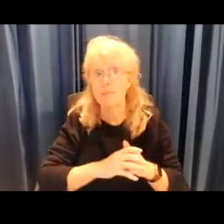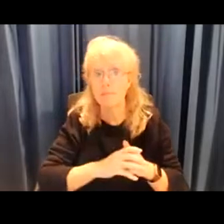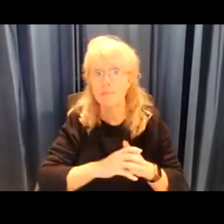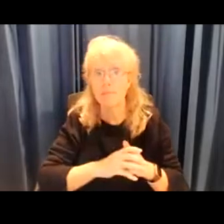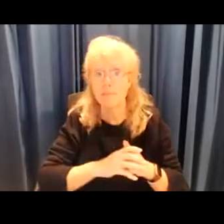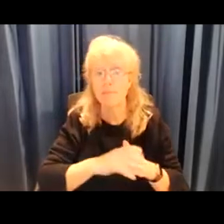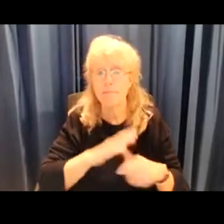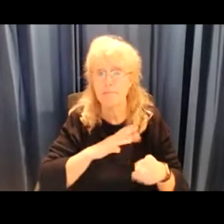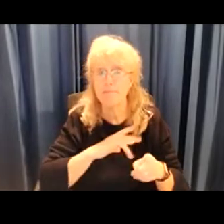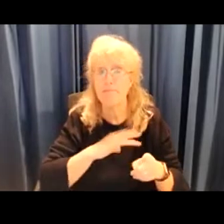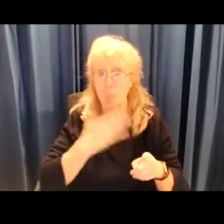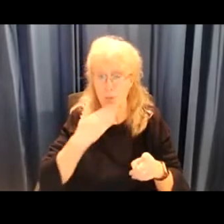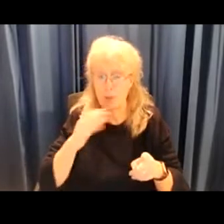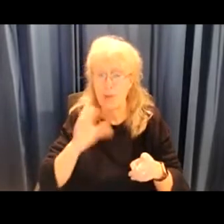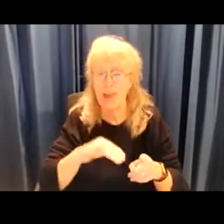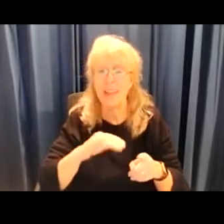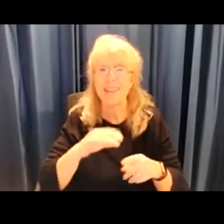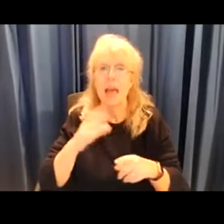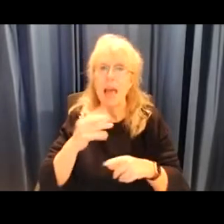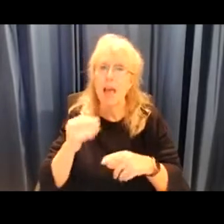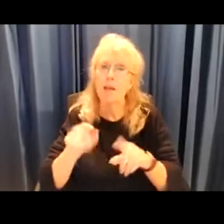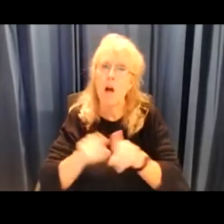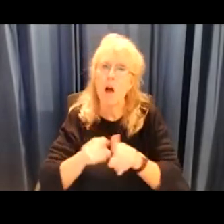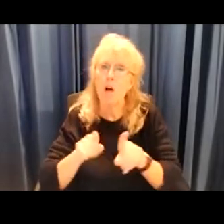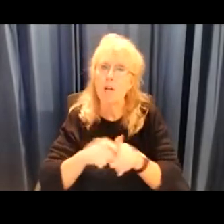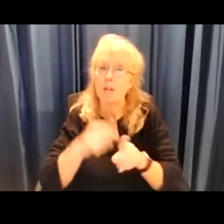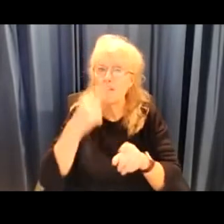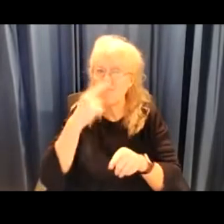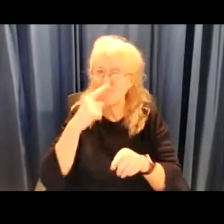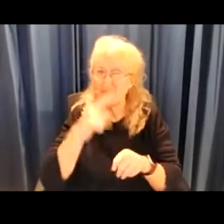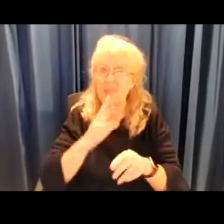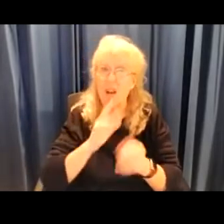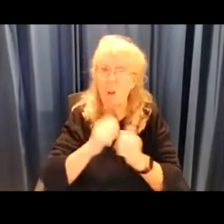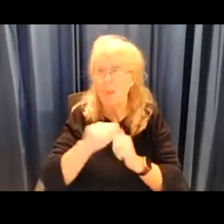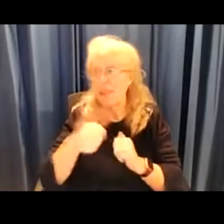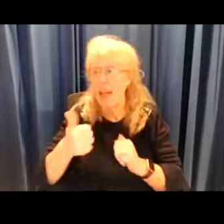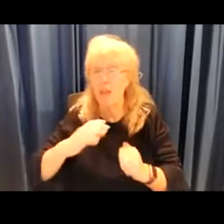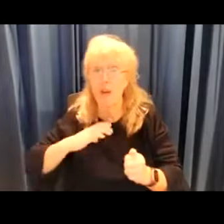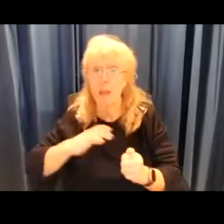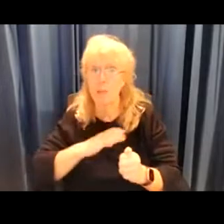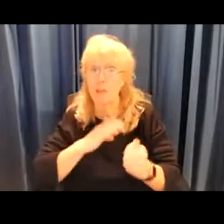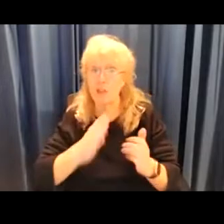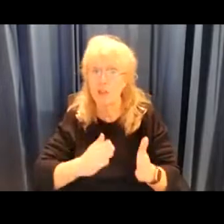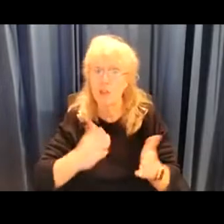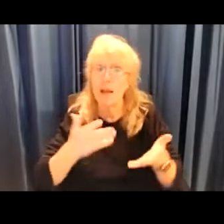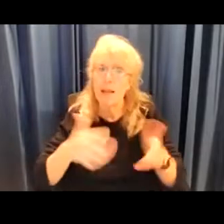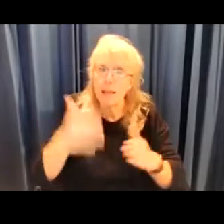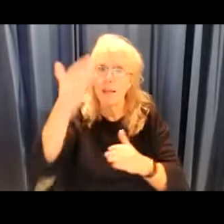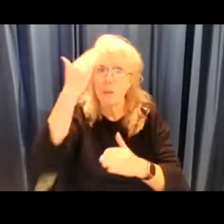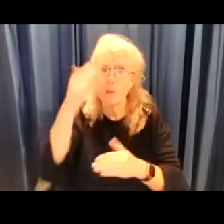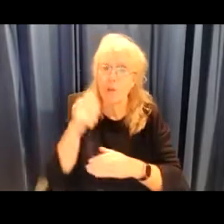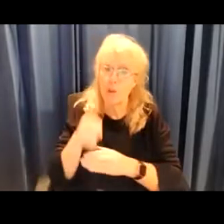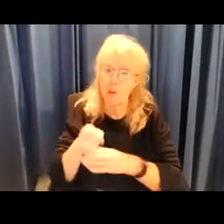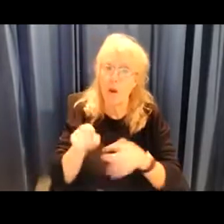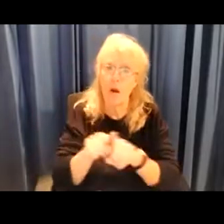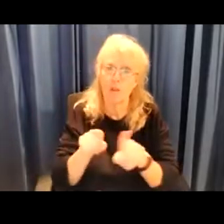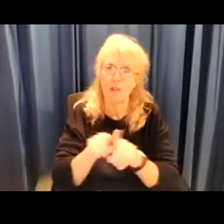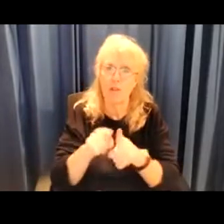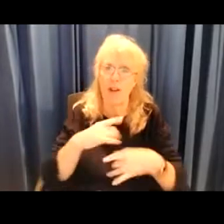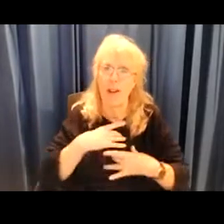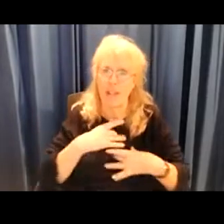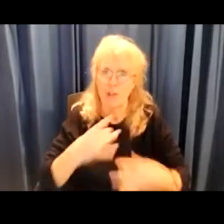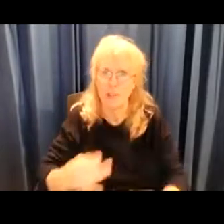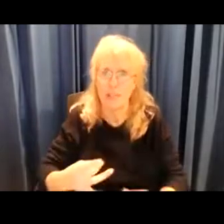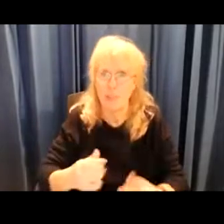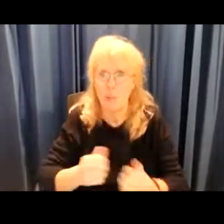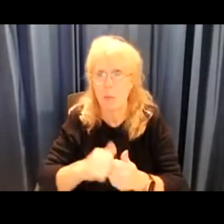that. Yeah, if you can also just talk to the other commissioners and let them know that you're also interested in, say, a